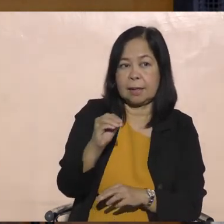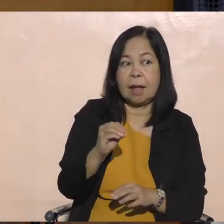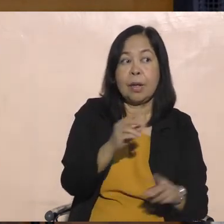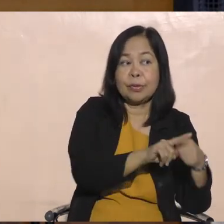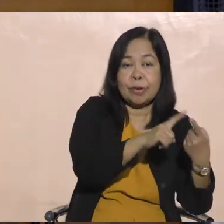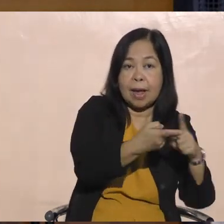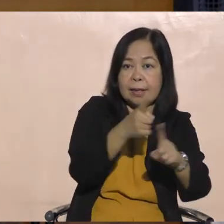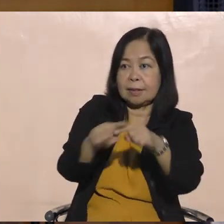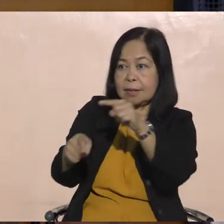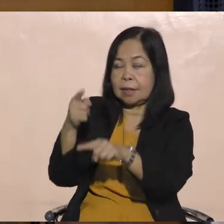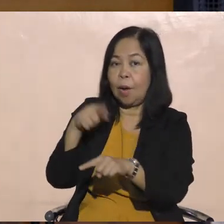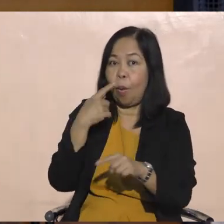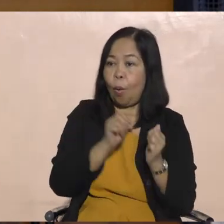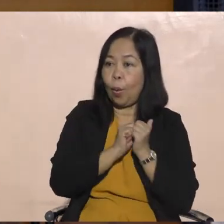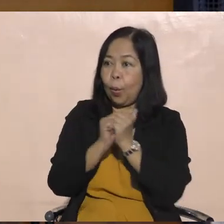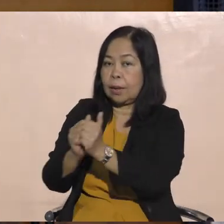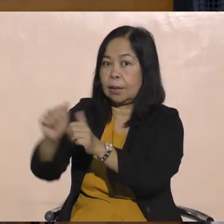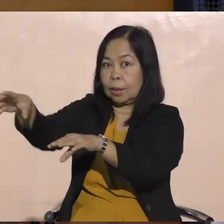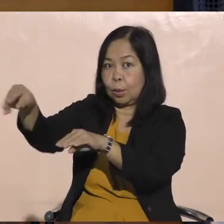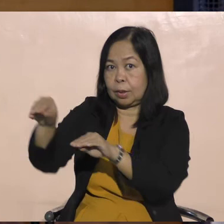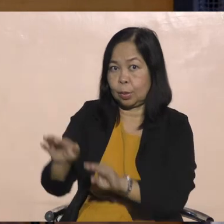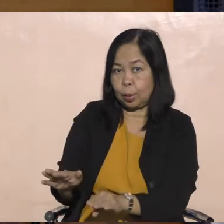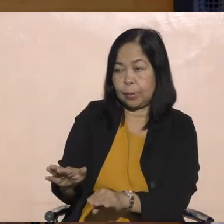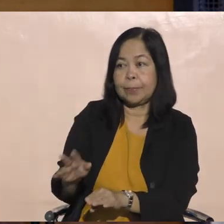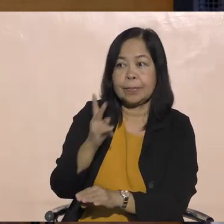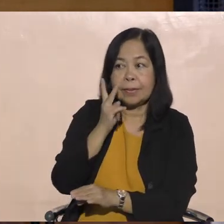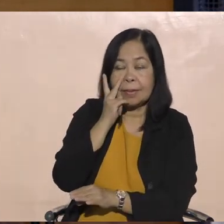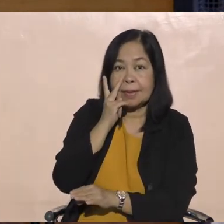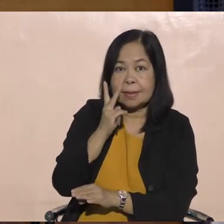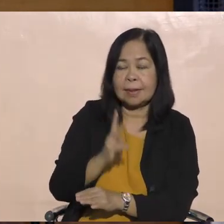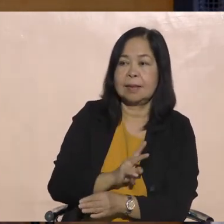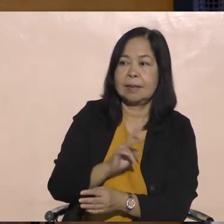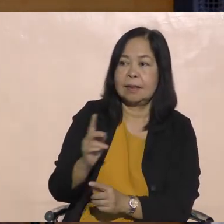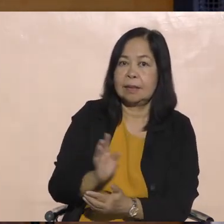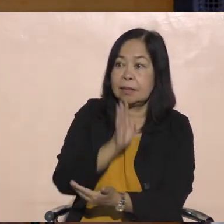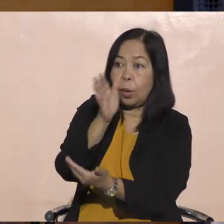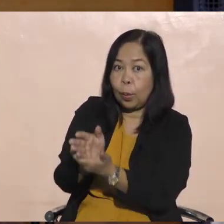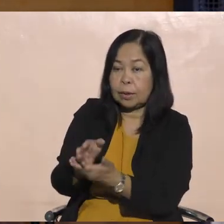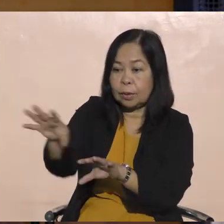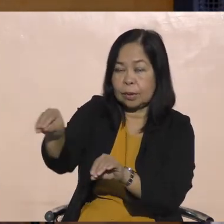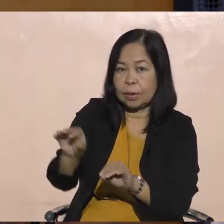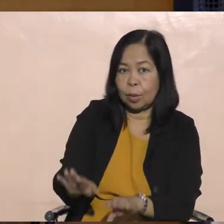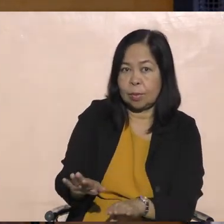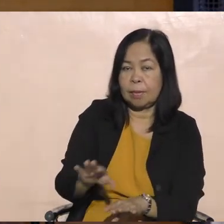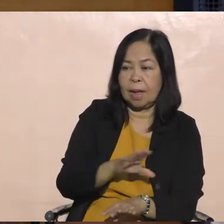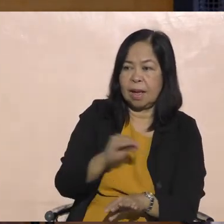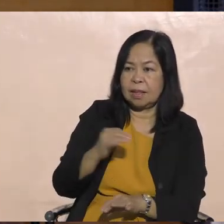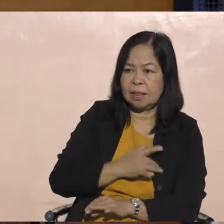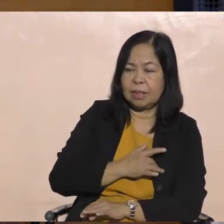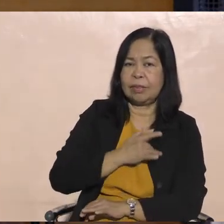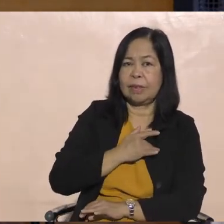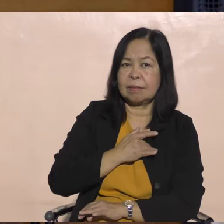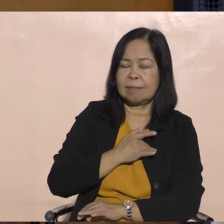who are along with him weeping, mga kaigsoonan, he felt deep indignation, kasuko. Now, I